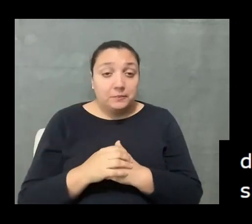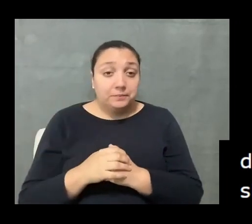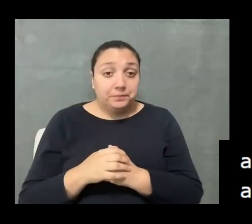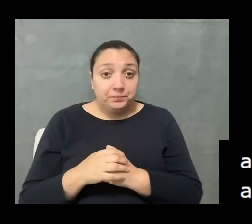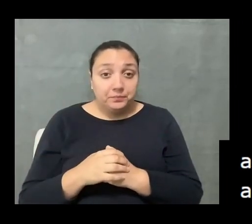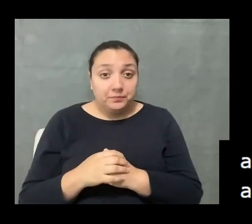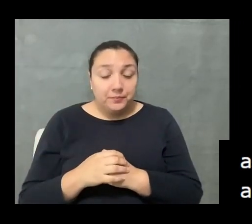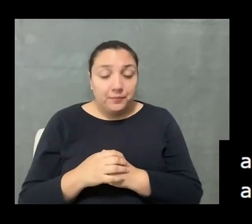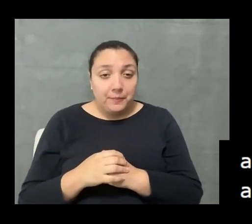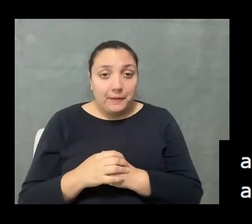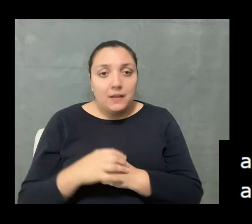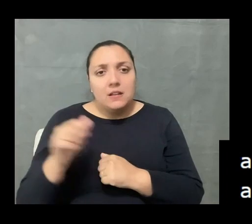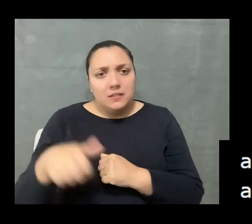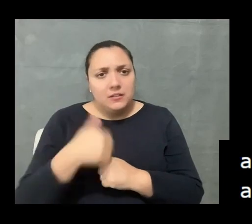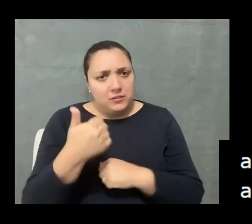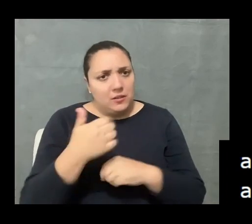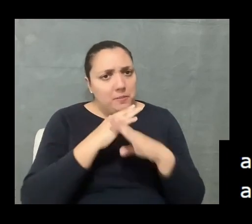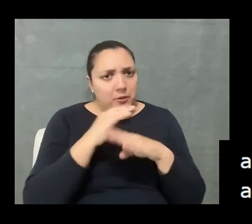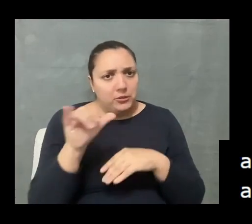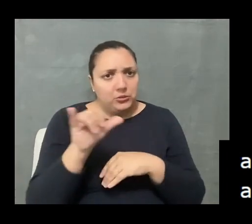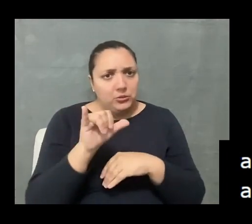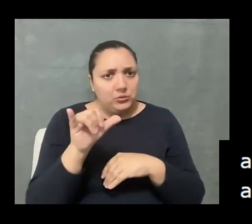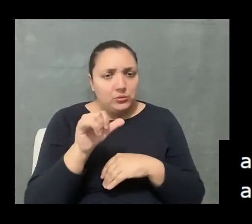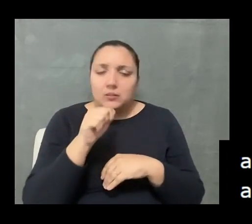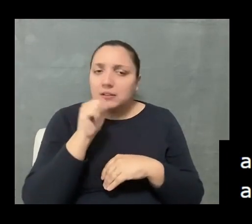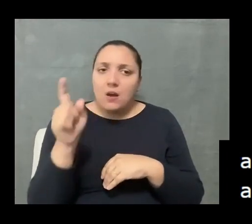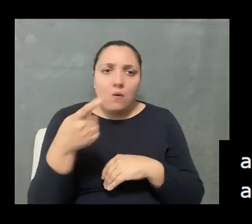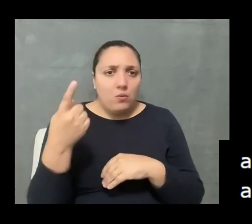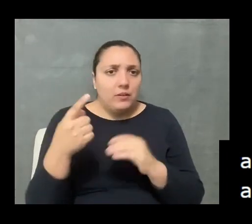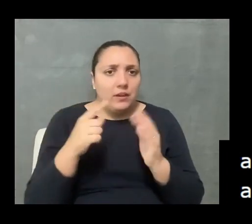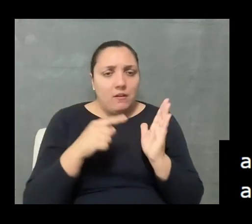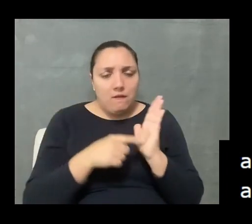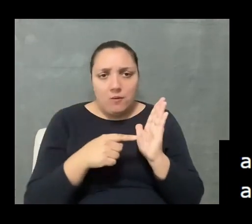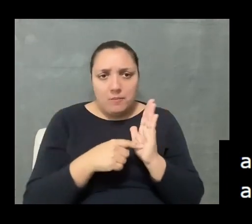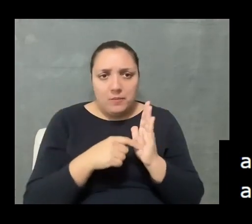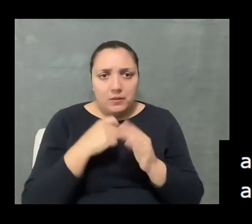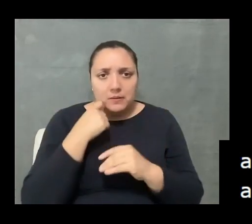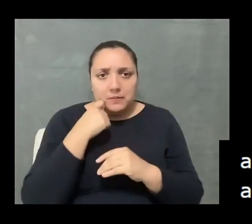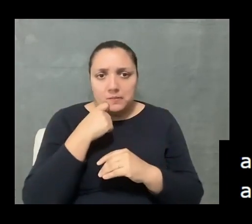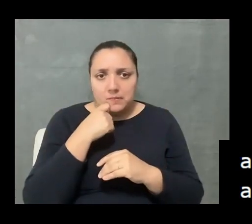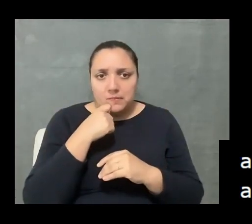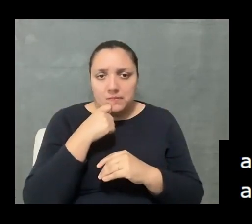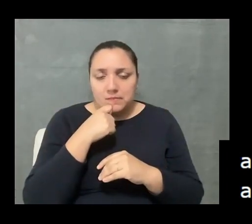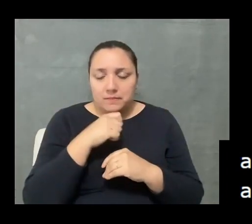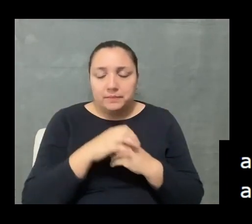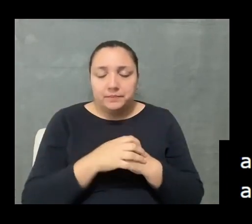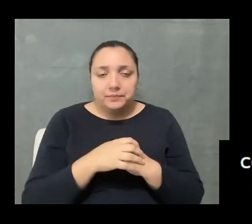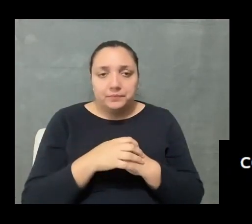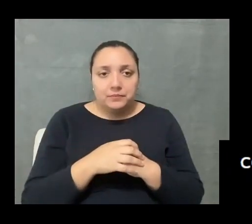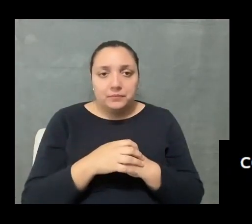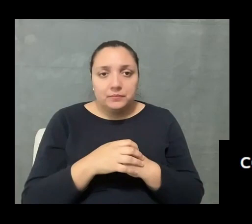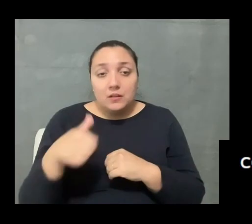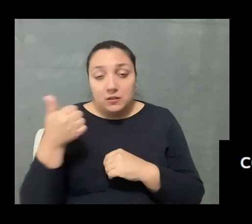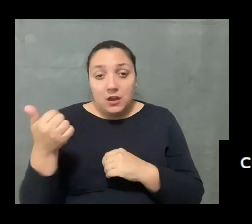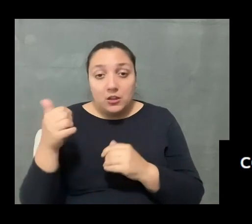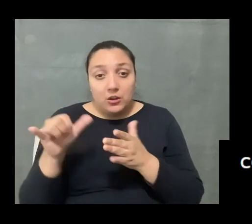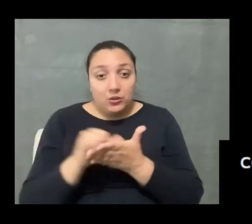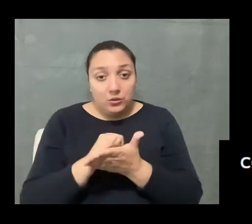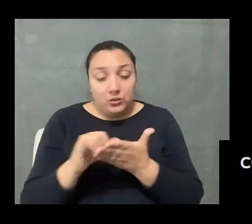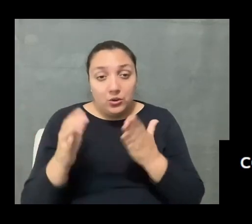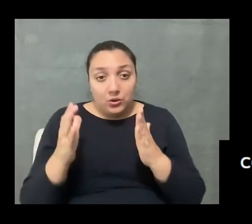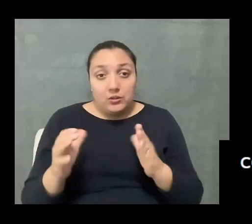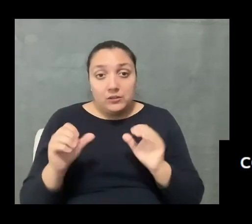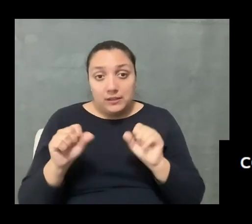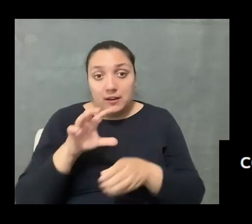There are many other barriers to other than affordability, however. Making it easy for underserved New Yorkers to participate in